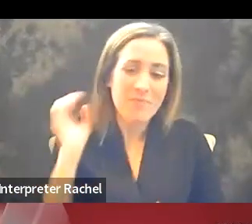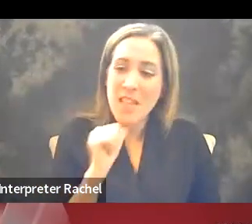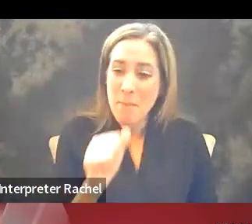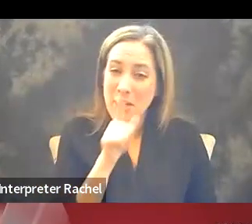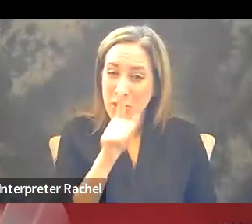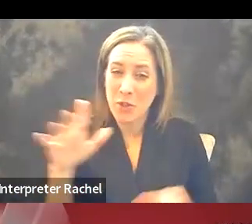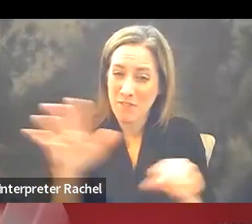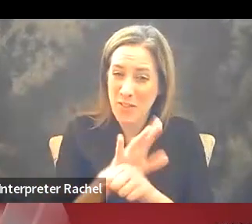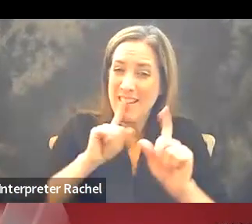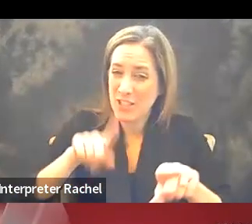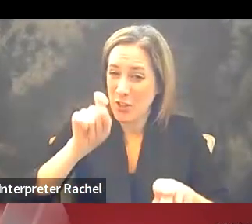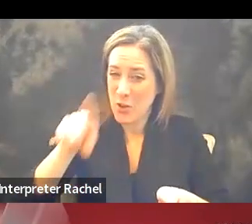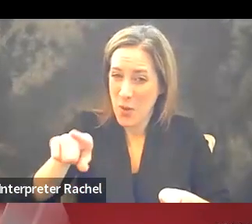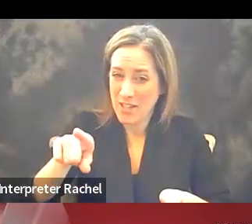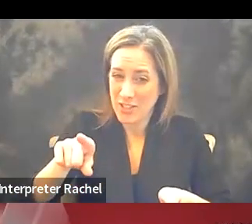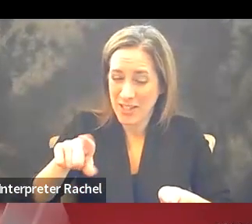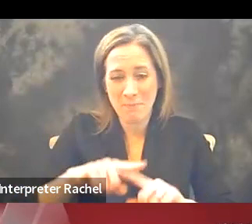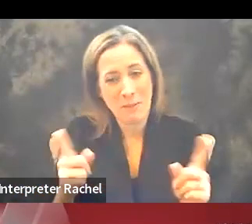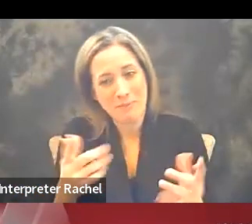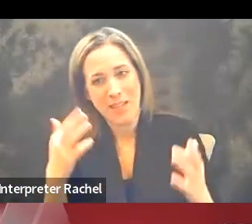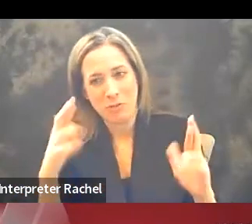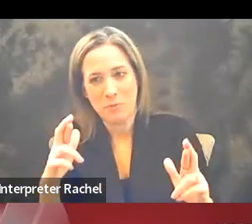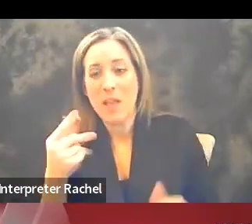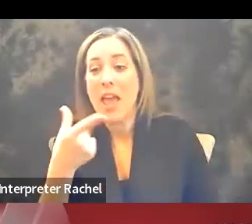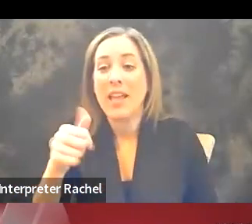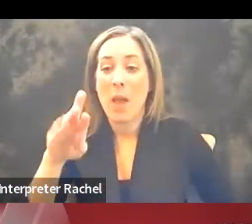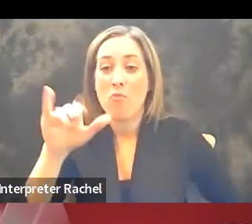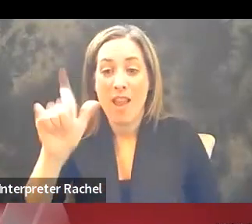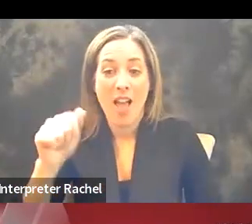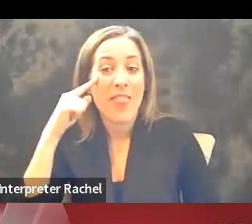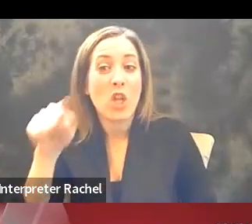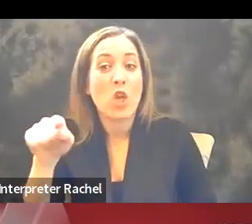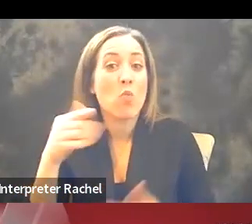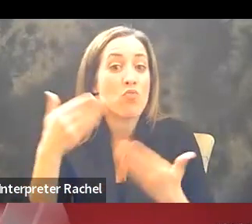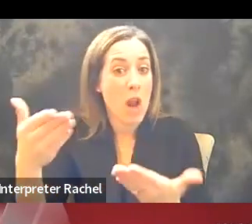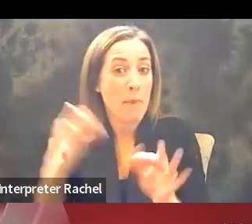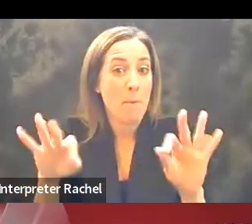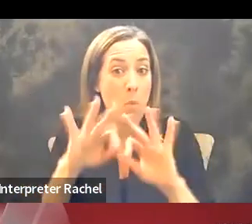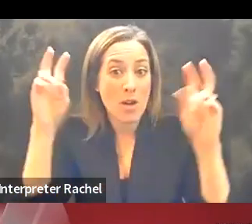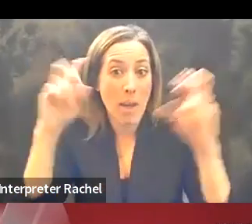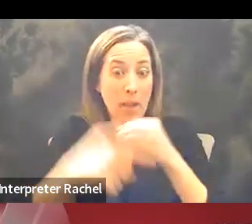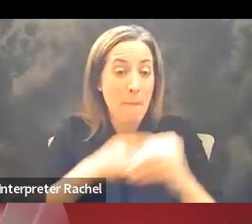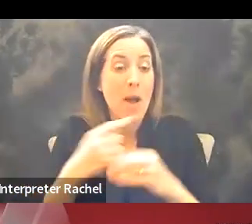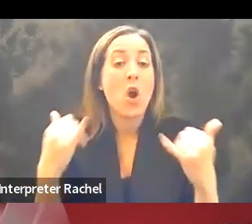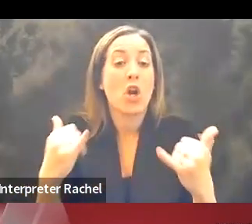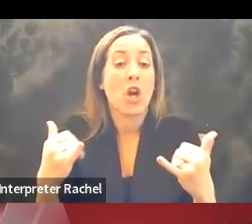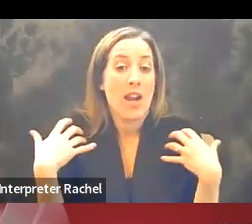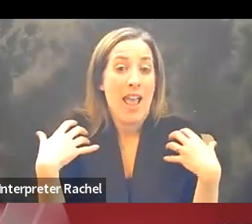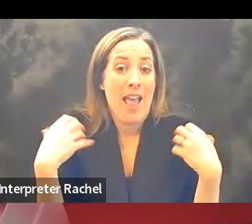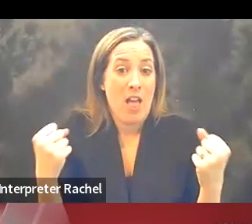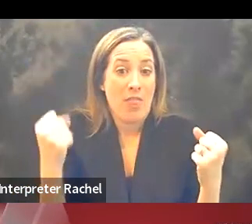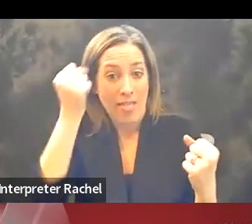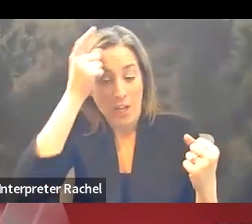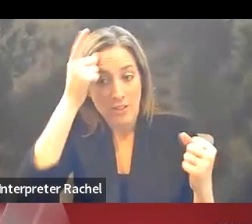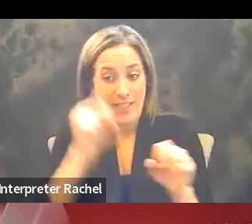does. And I think you brought us back to the very important topic of, okay, let's go back to what the current state of health literacy is, right?